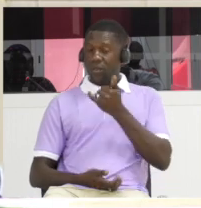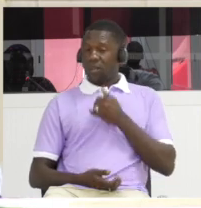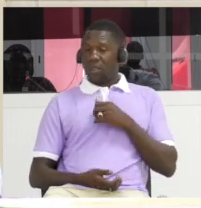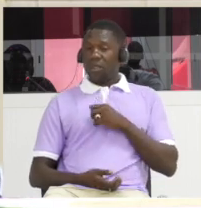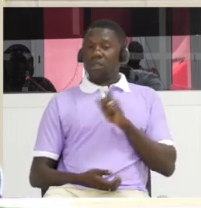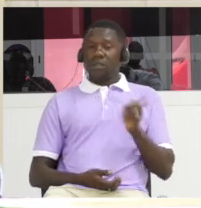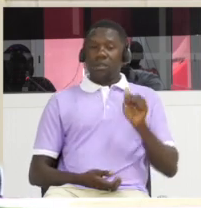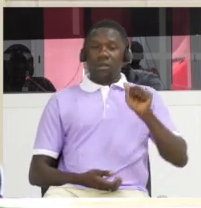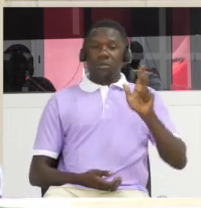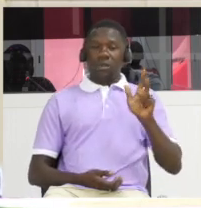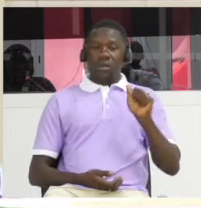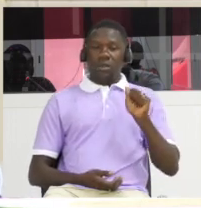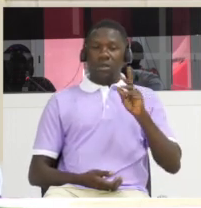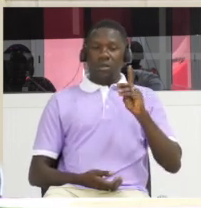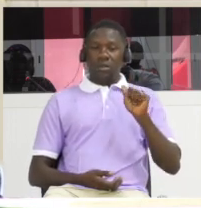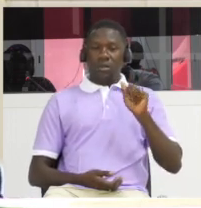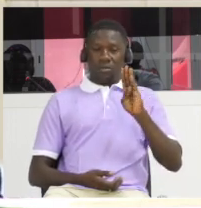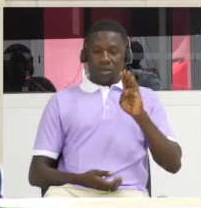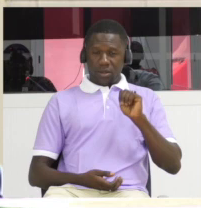security, he thought that it would be better